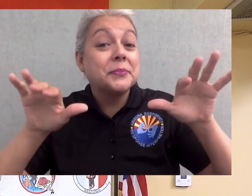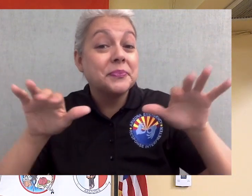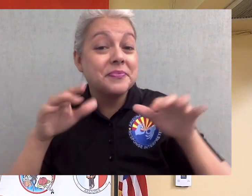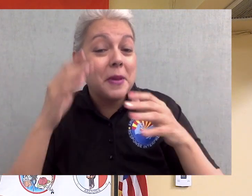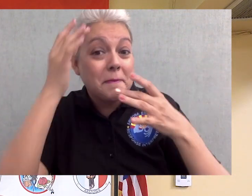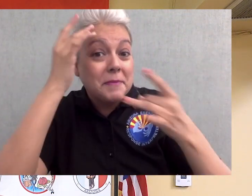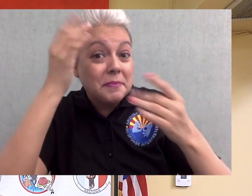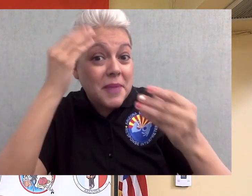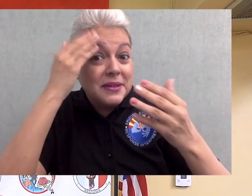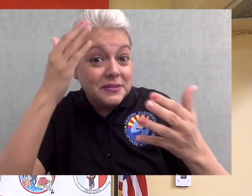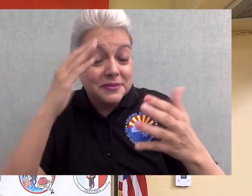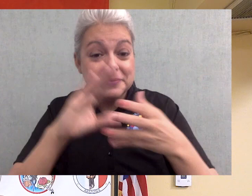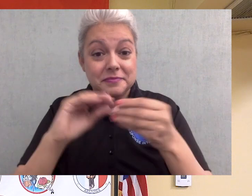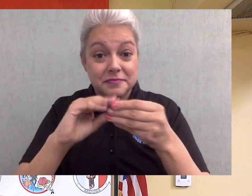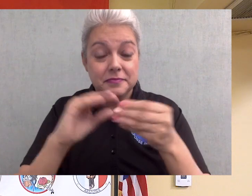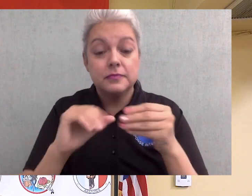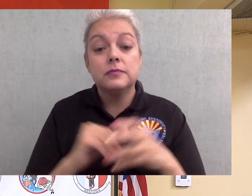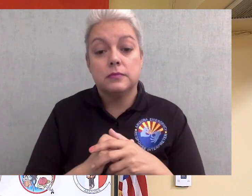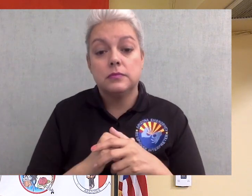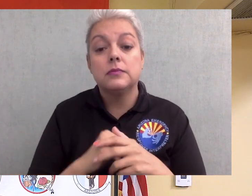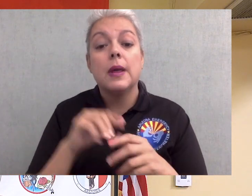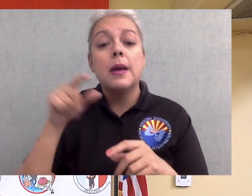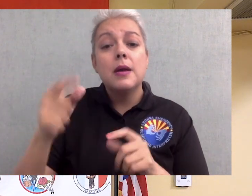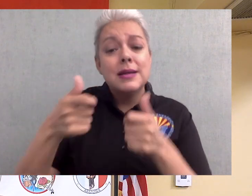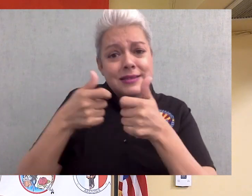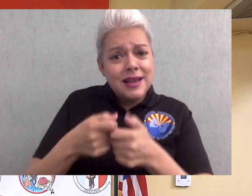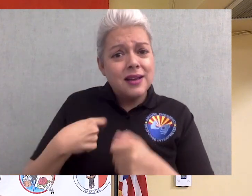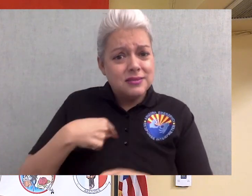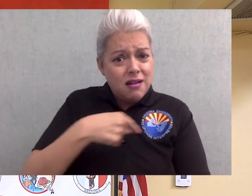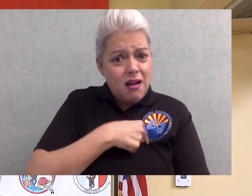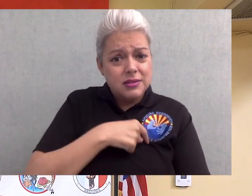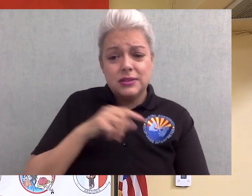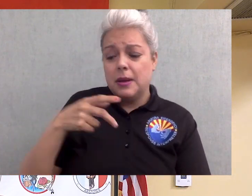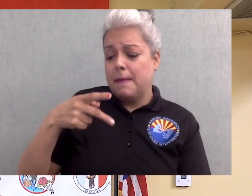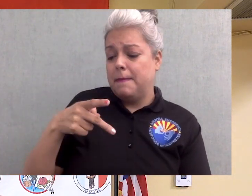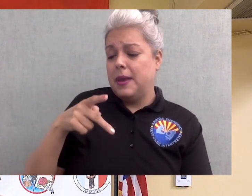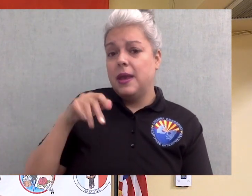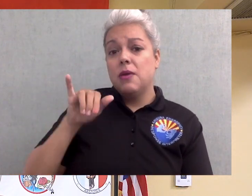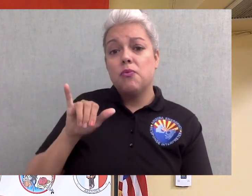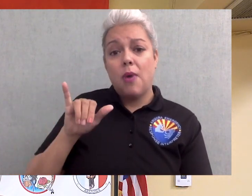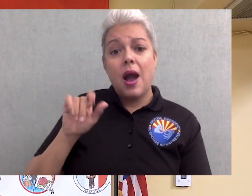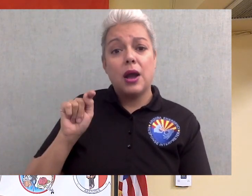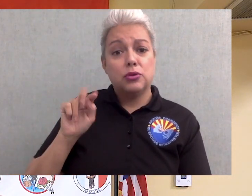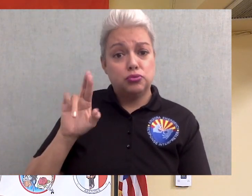you could text PY to